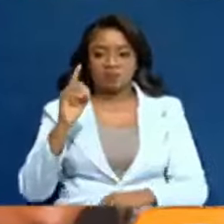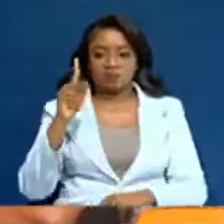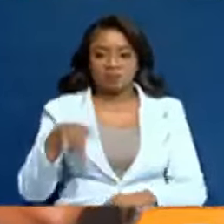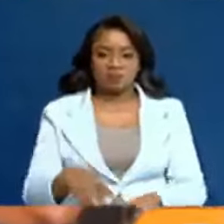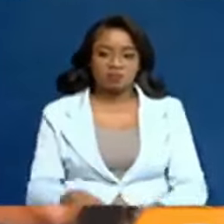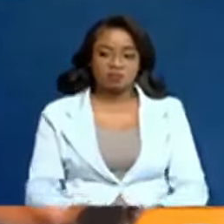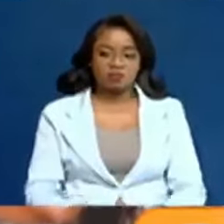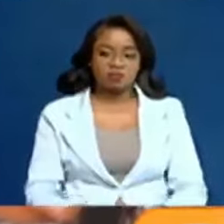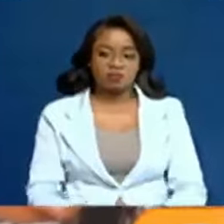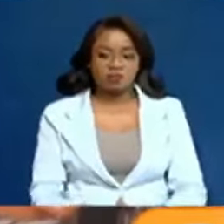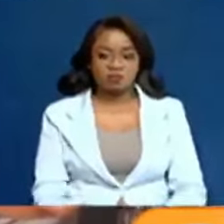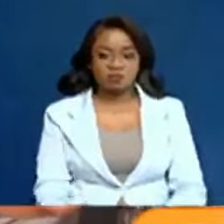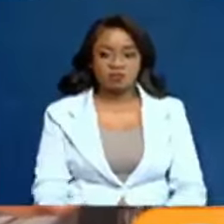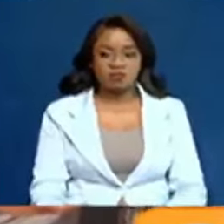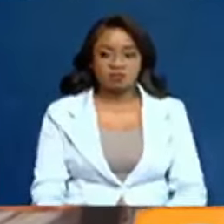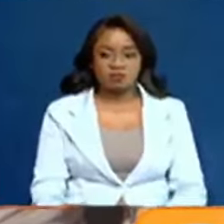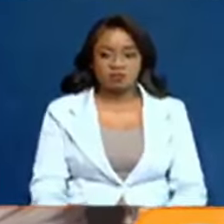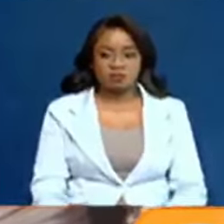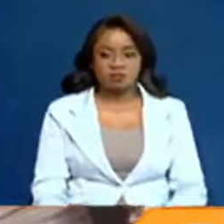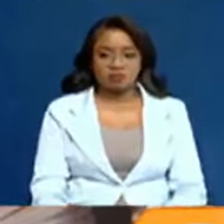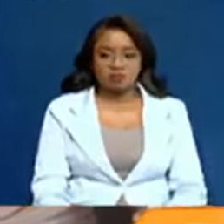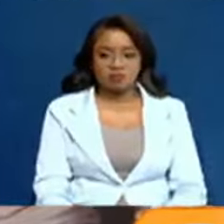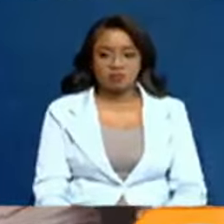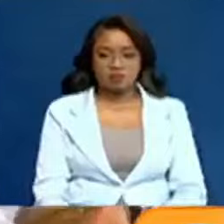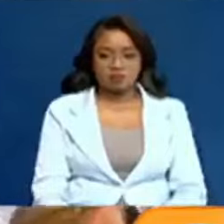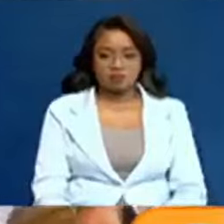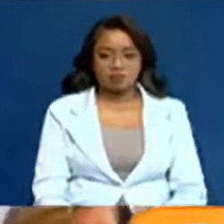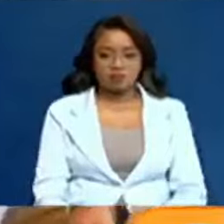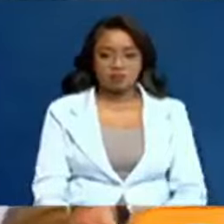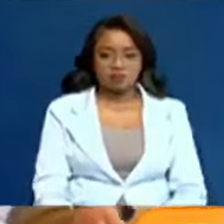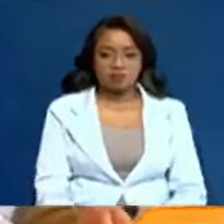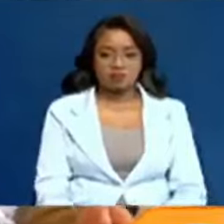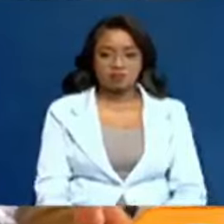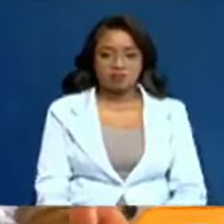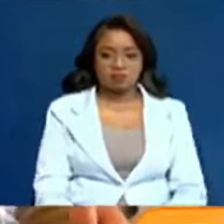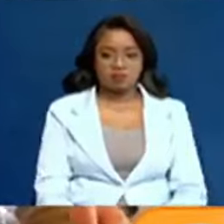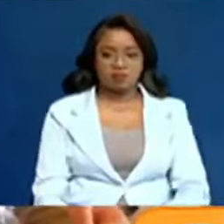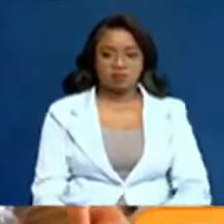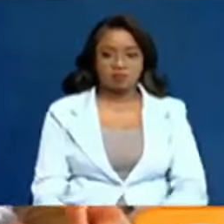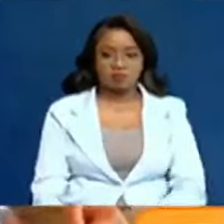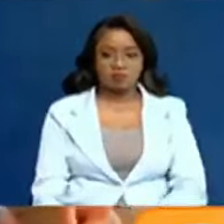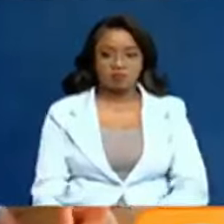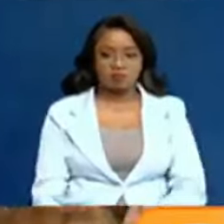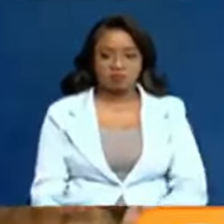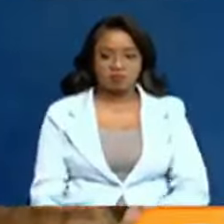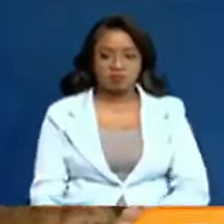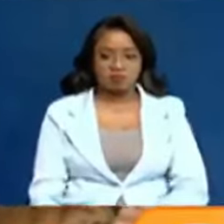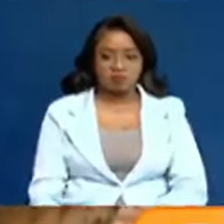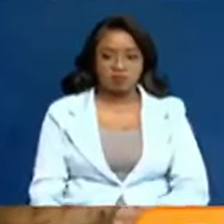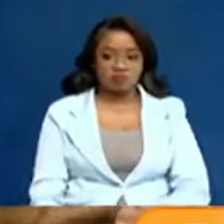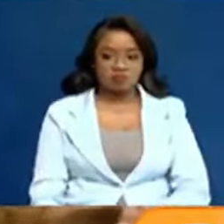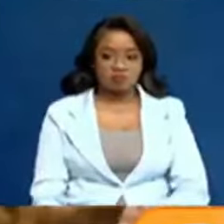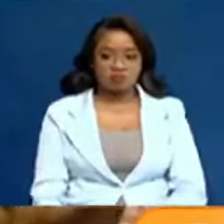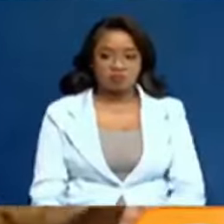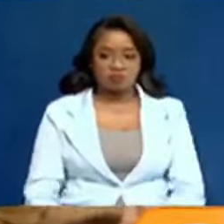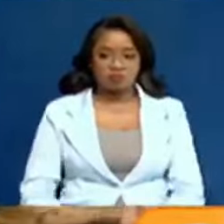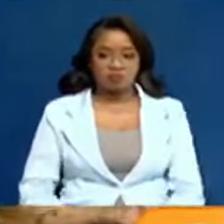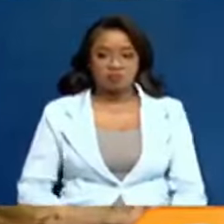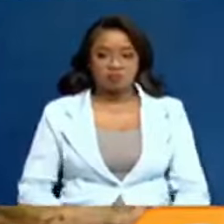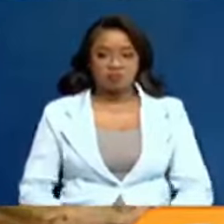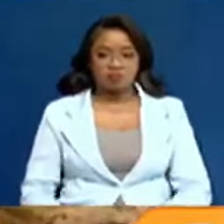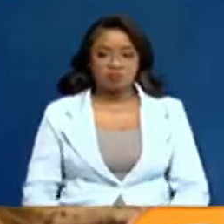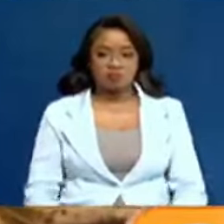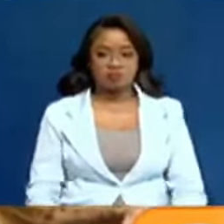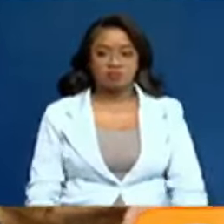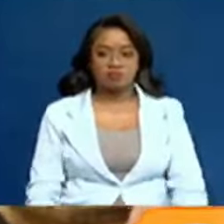Speaker, the participants, and we thank you very much for your. I hope we are happy to be here. Kenya Institute of Supply is